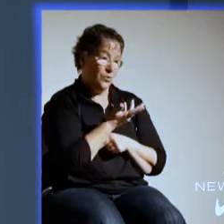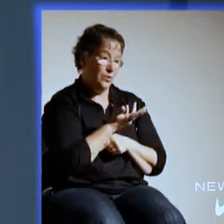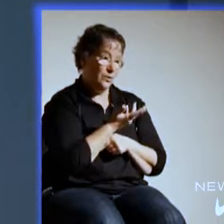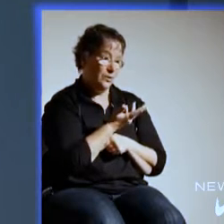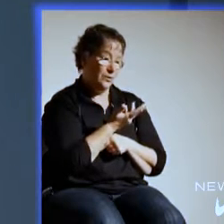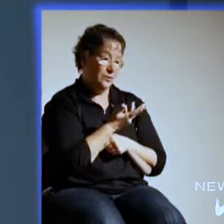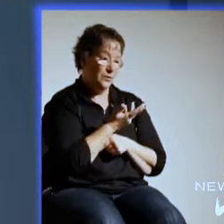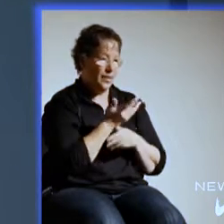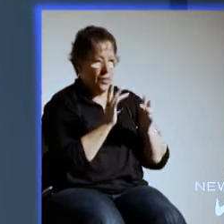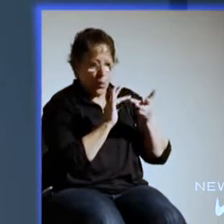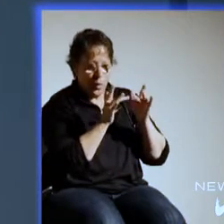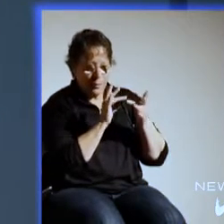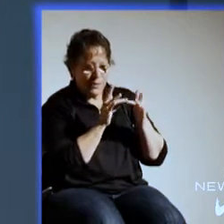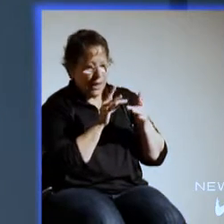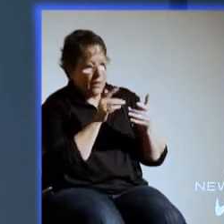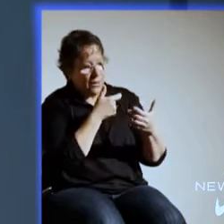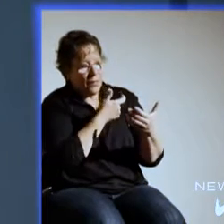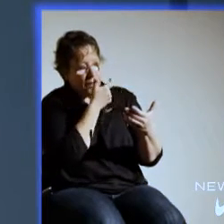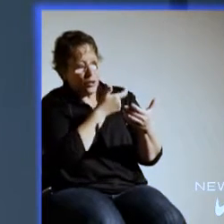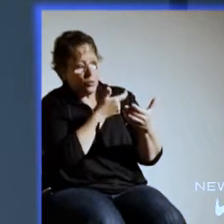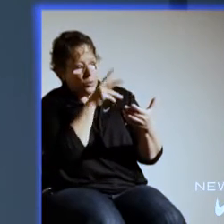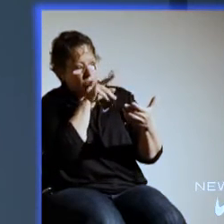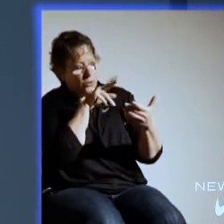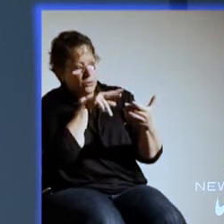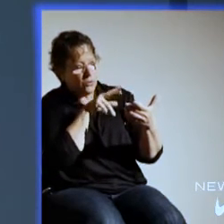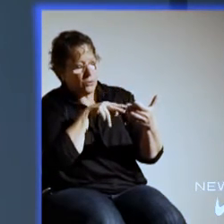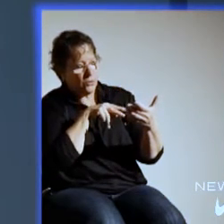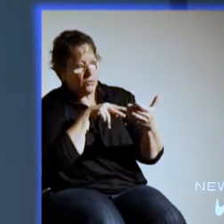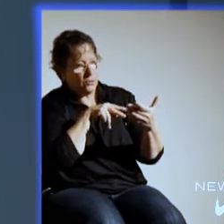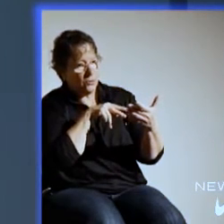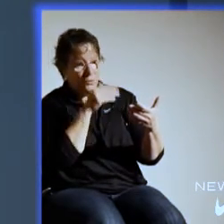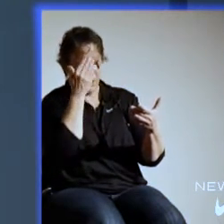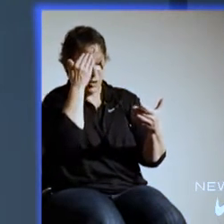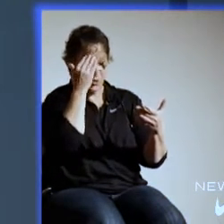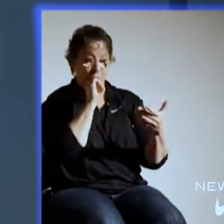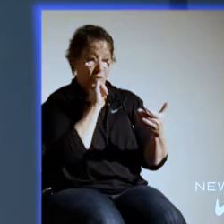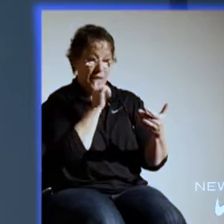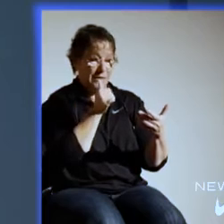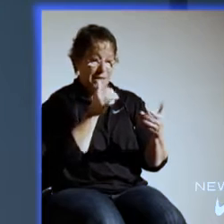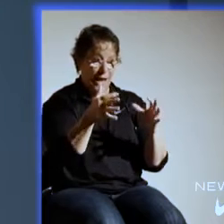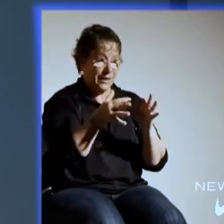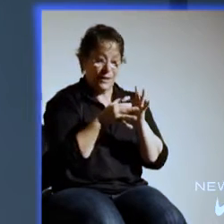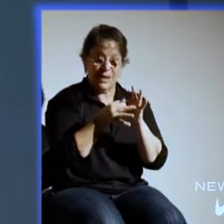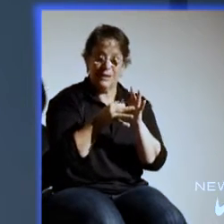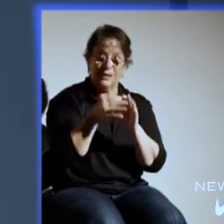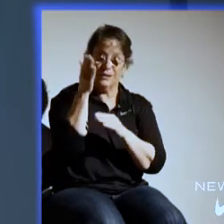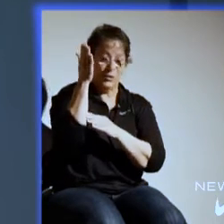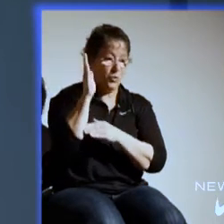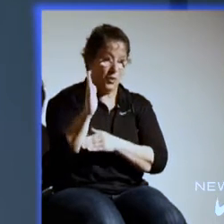The websites everybody goes to, but you know this does not meet spec with the holiness God's calling you to.